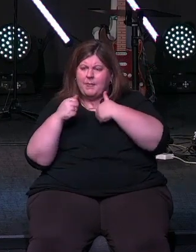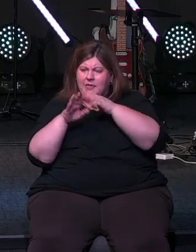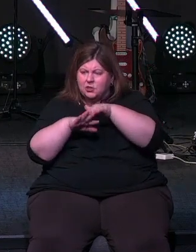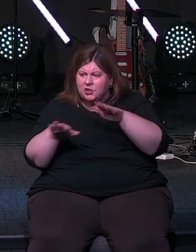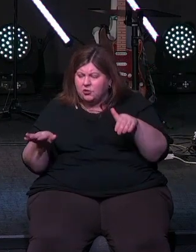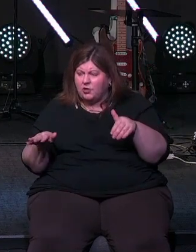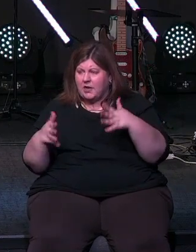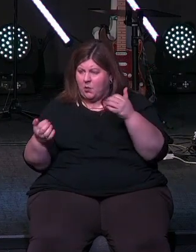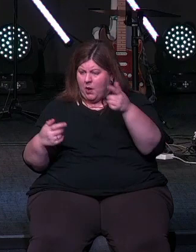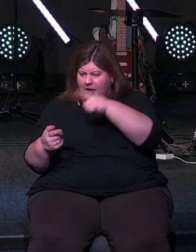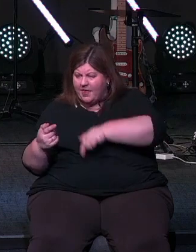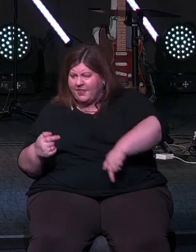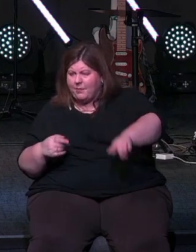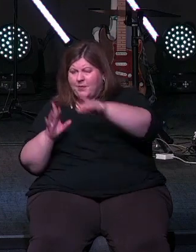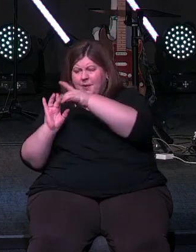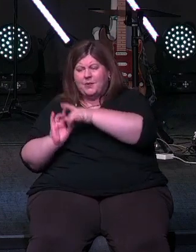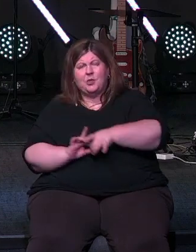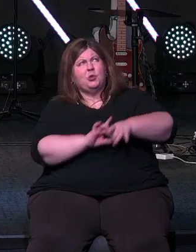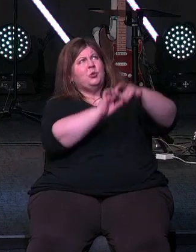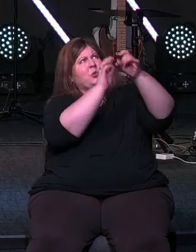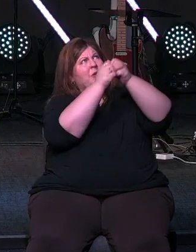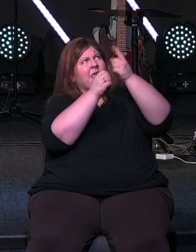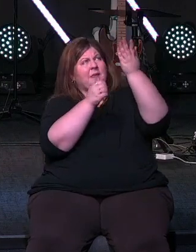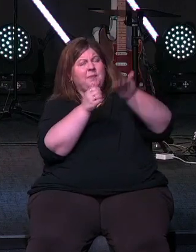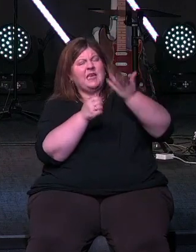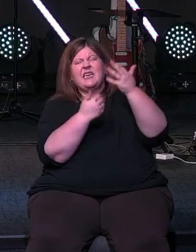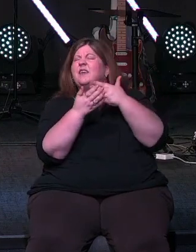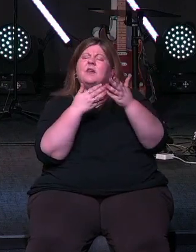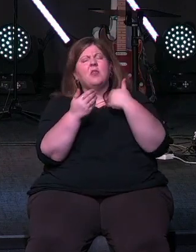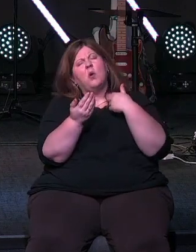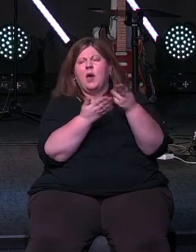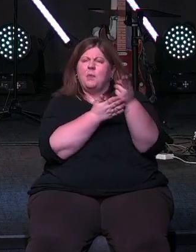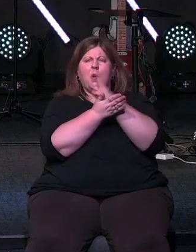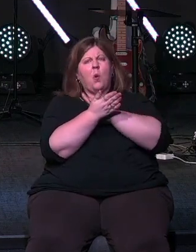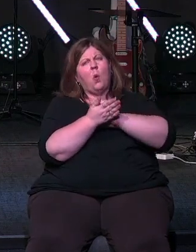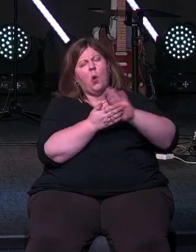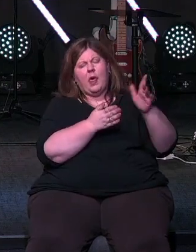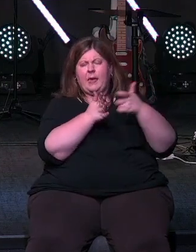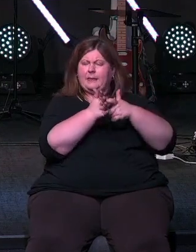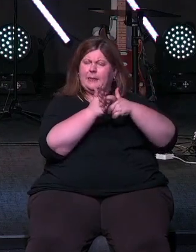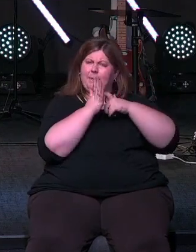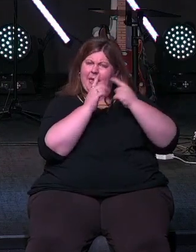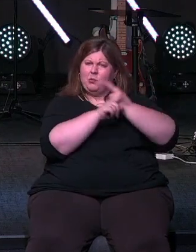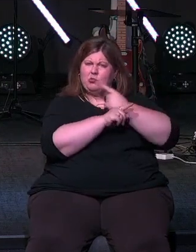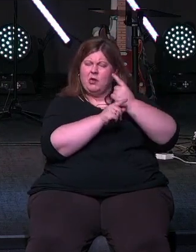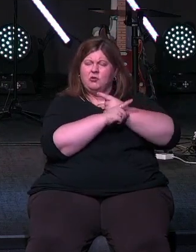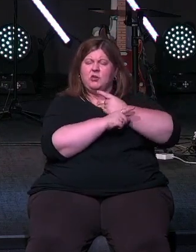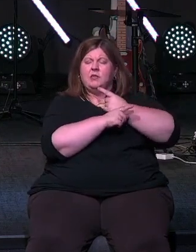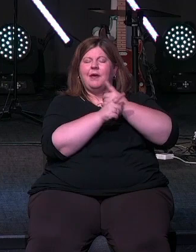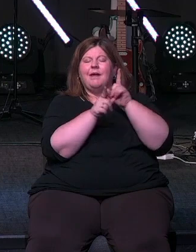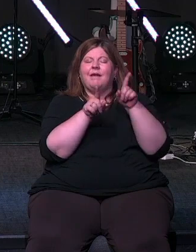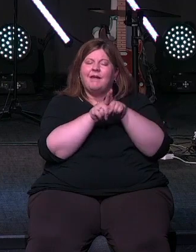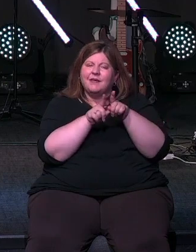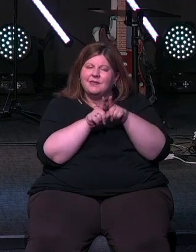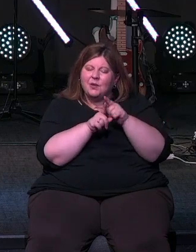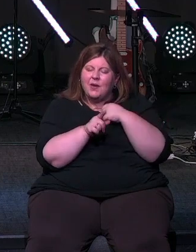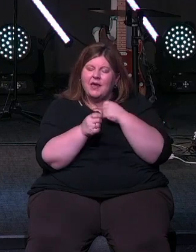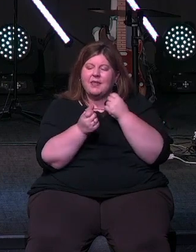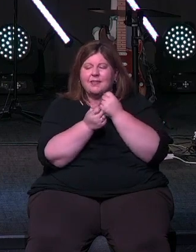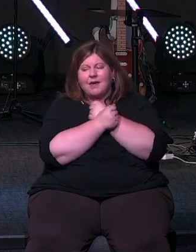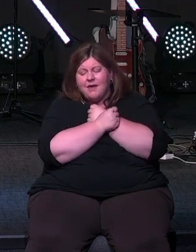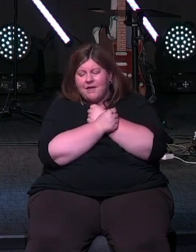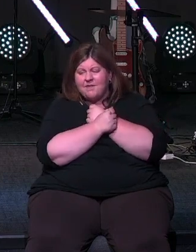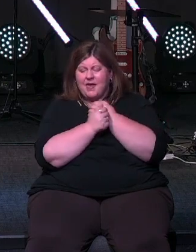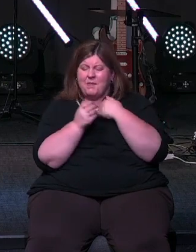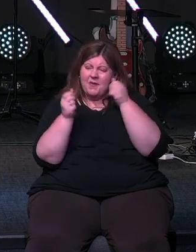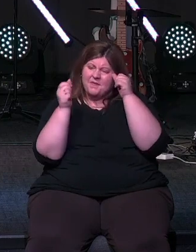to have access to me, that even though I'm righteous and holy and I demand it, I'm also a loving Father. So